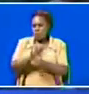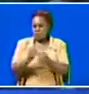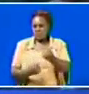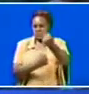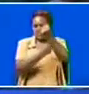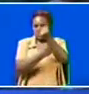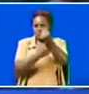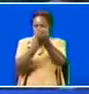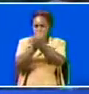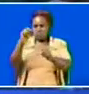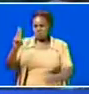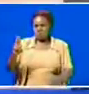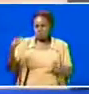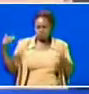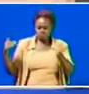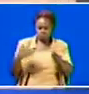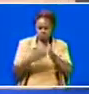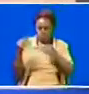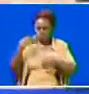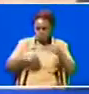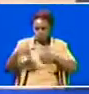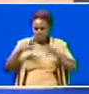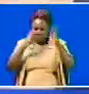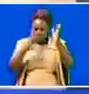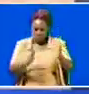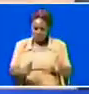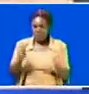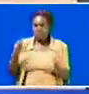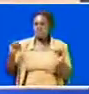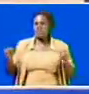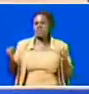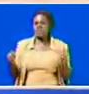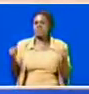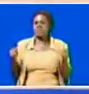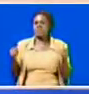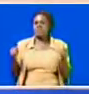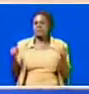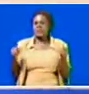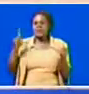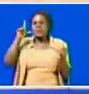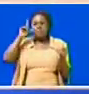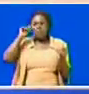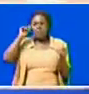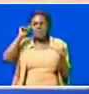President Kenyatta's move to end the vice. Francis Mtalaki, KT News, Mombasa.